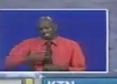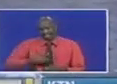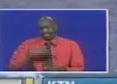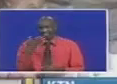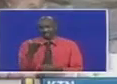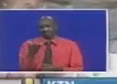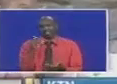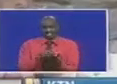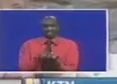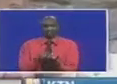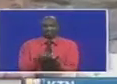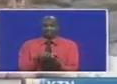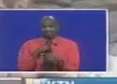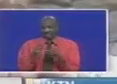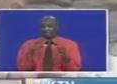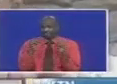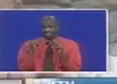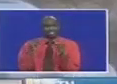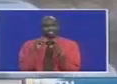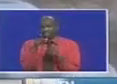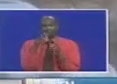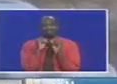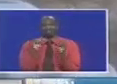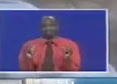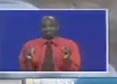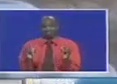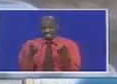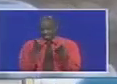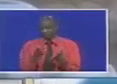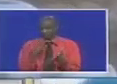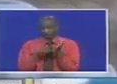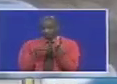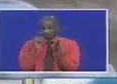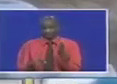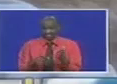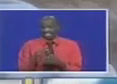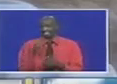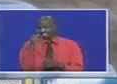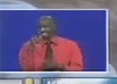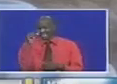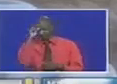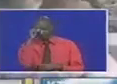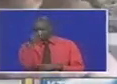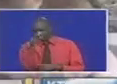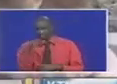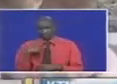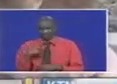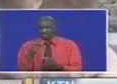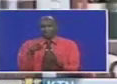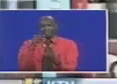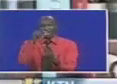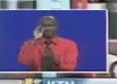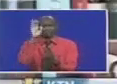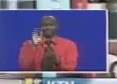yet again. But the message never came. This now presenting an image of a government with misplaced